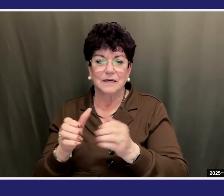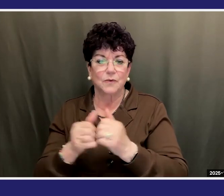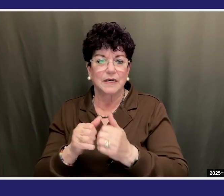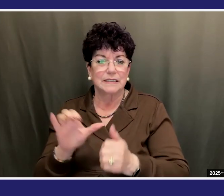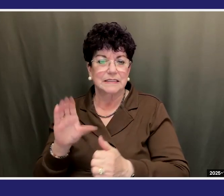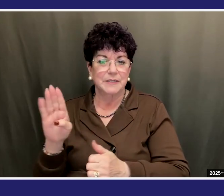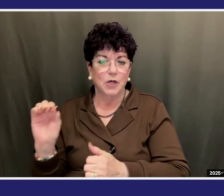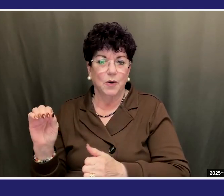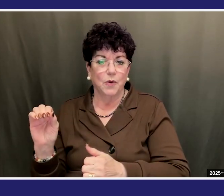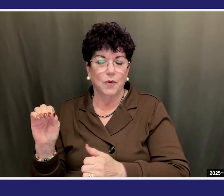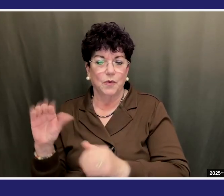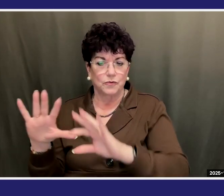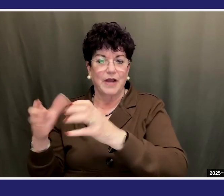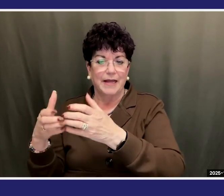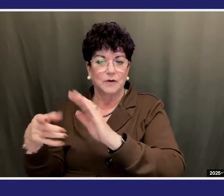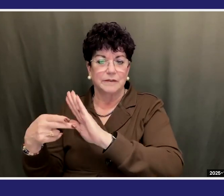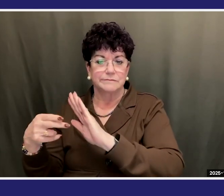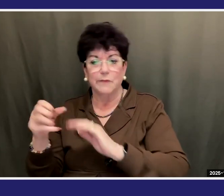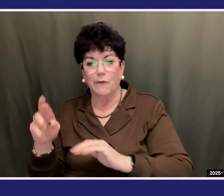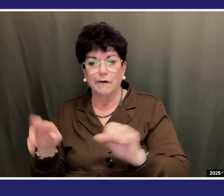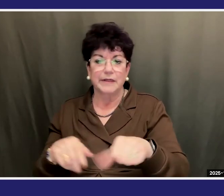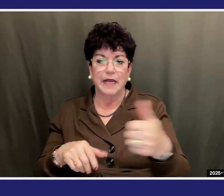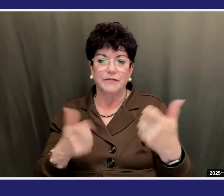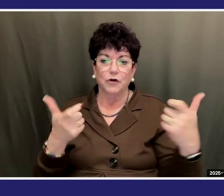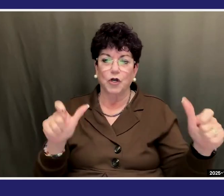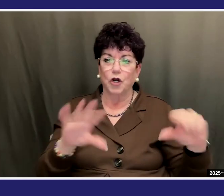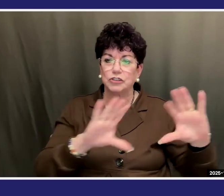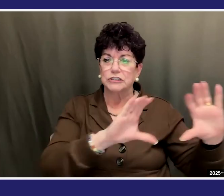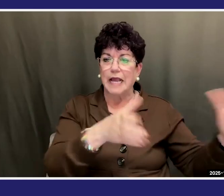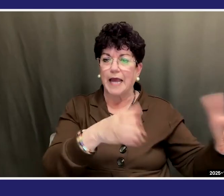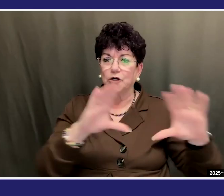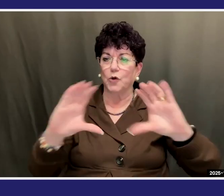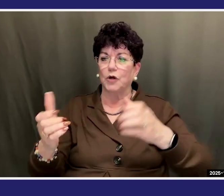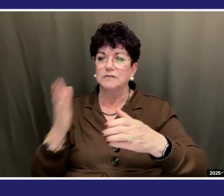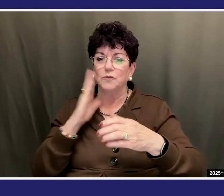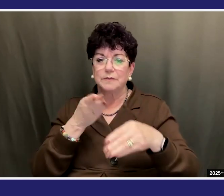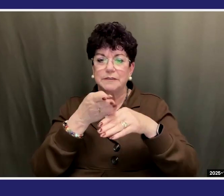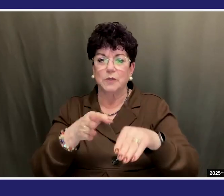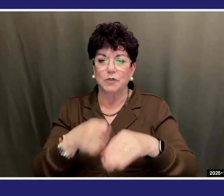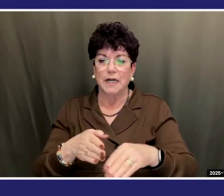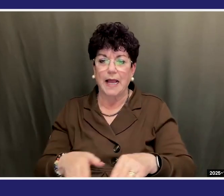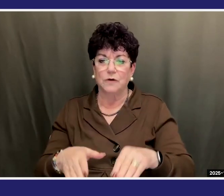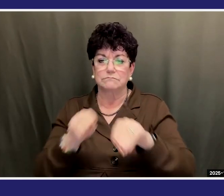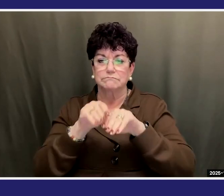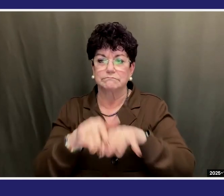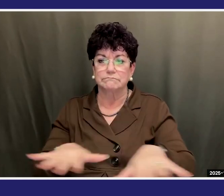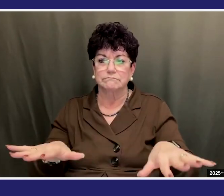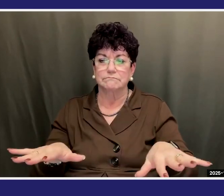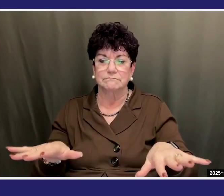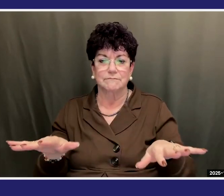CBO category or the other large categories will be broken out,